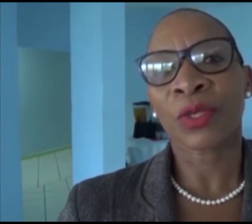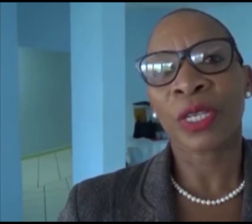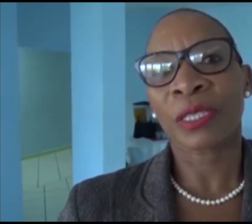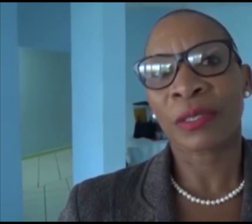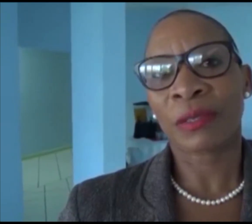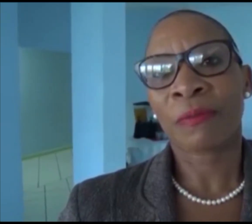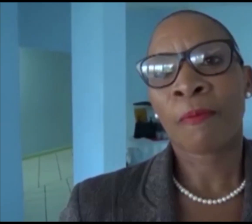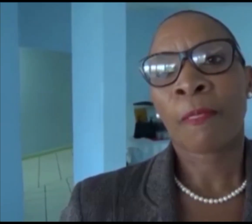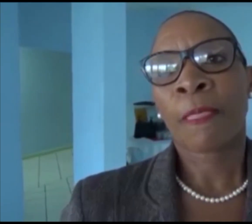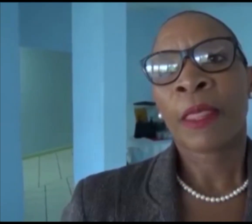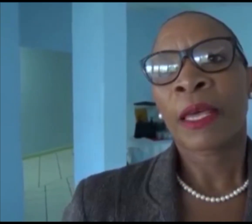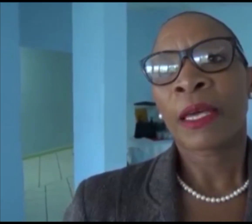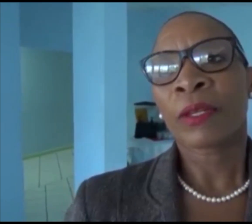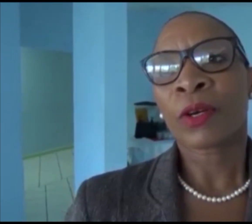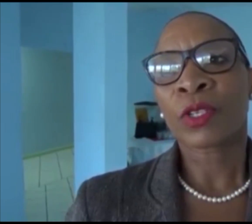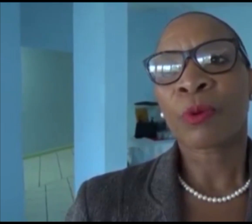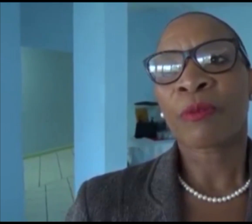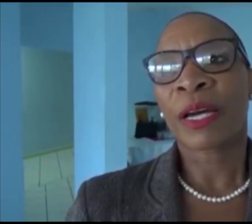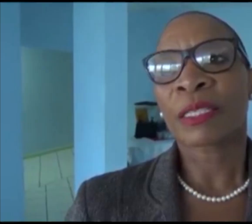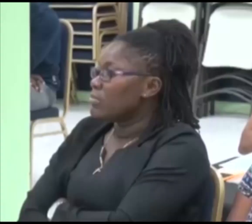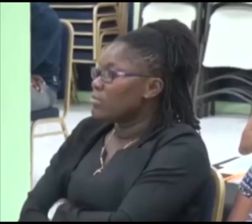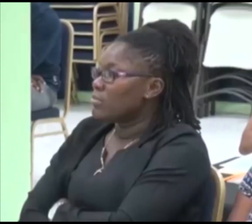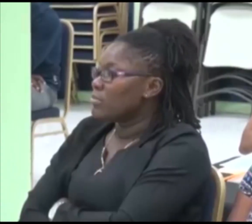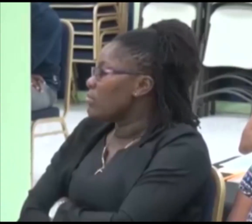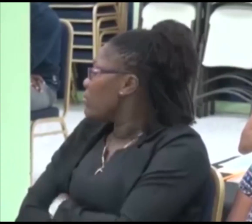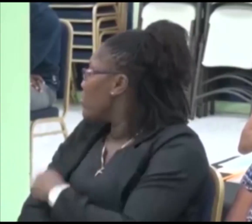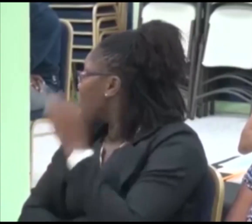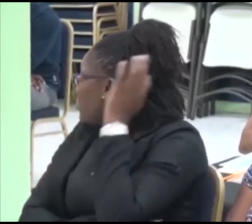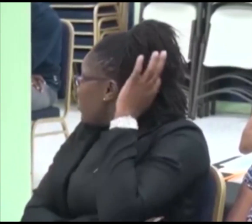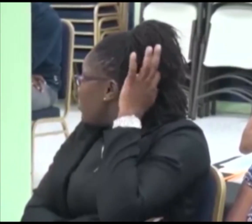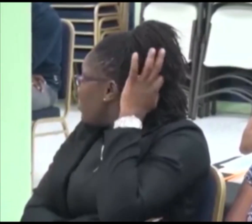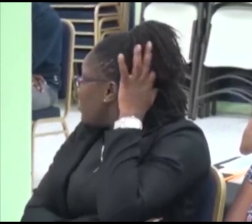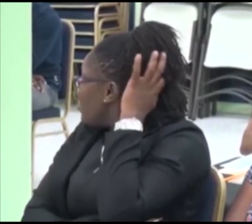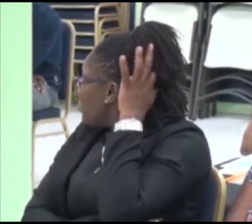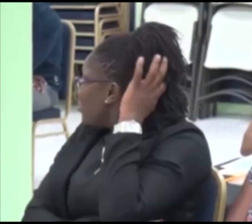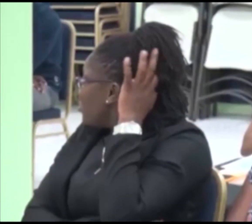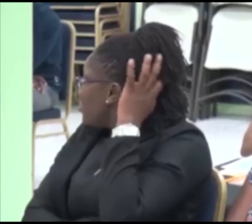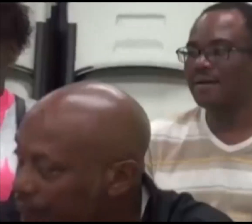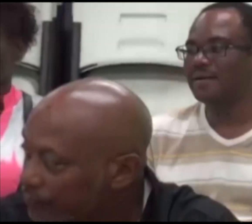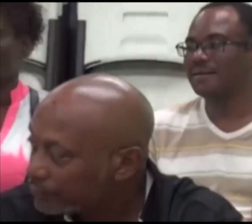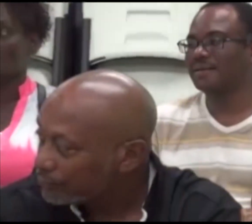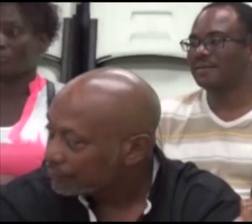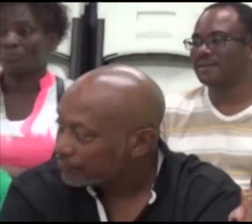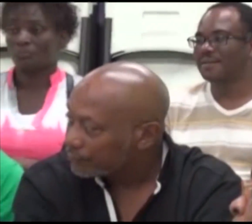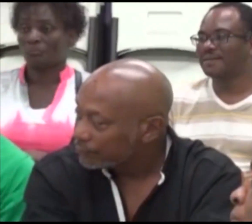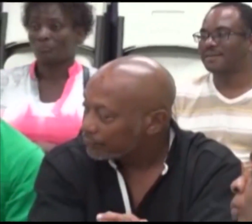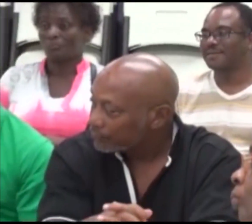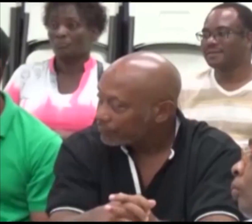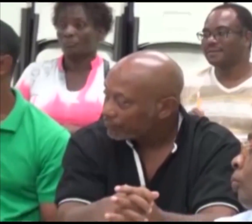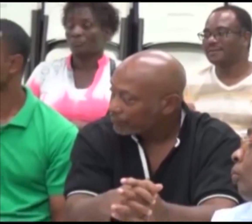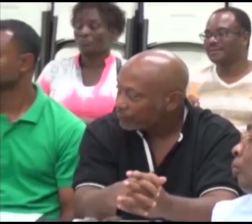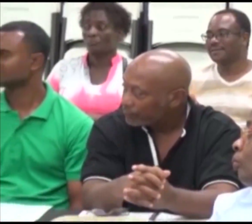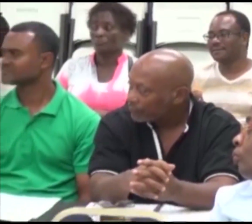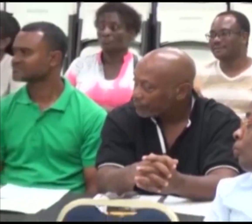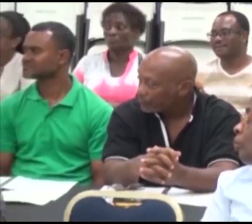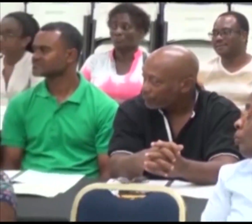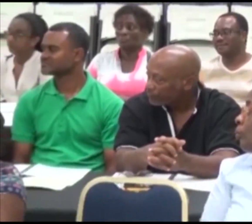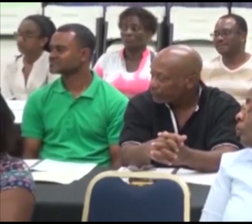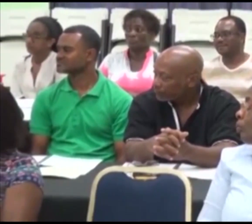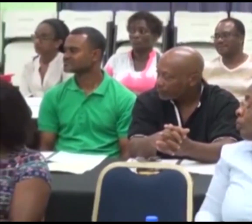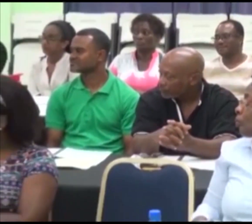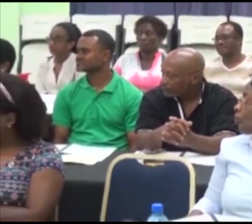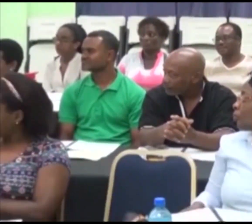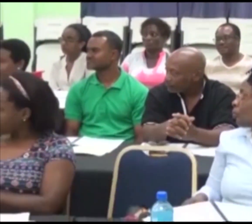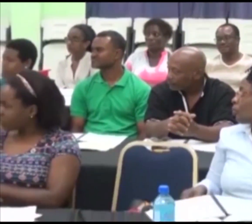assisted at those shelters. It also provides an opportunity for further empowerment of our various disaster committees